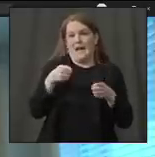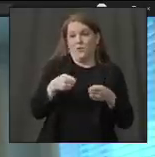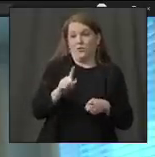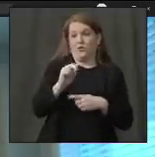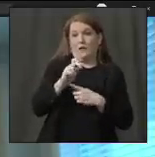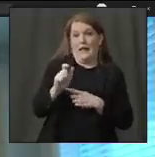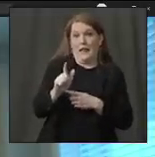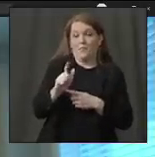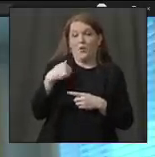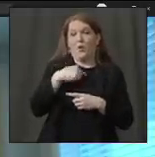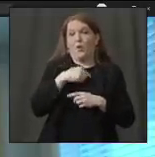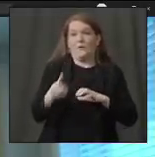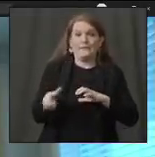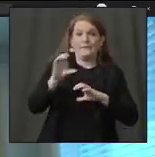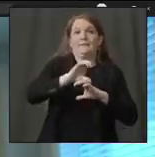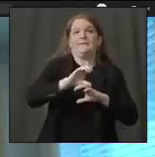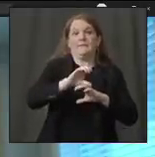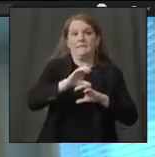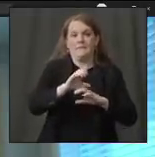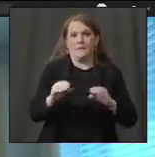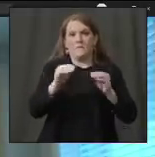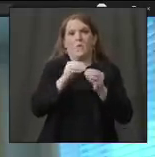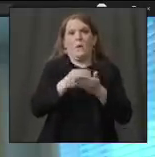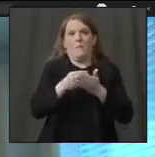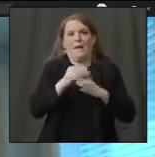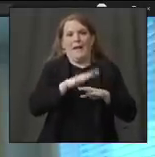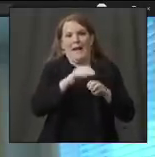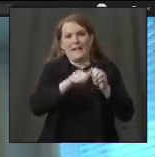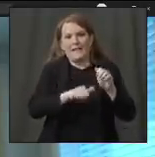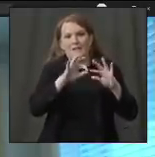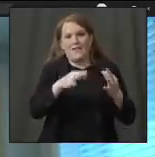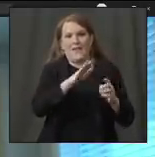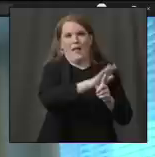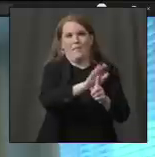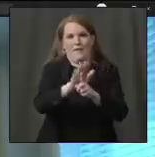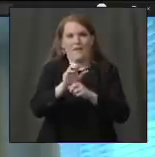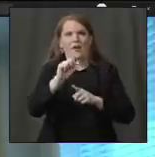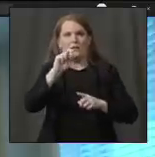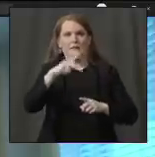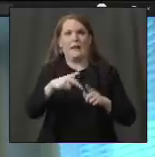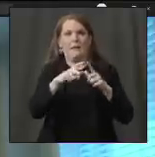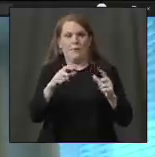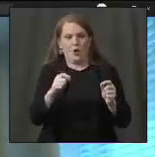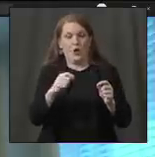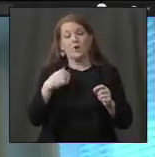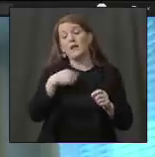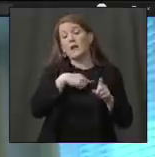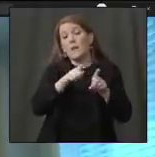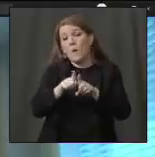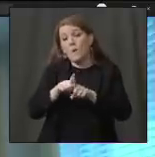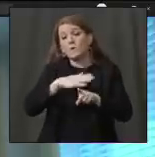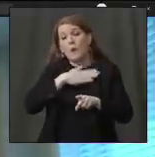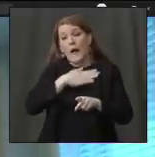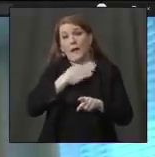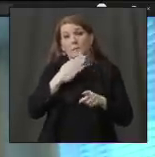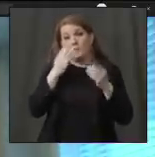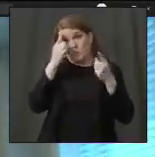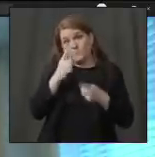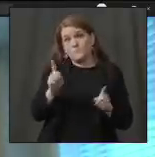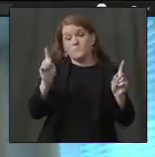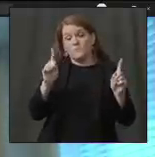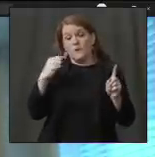onto families' SNAP cards. And I'm happy to say that we've also received approval to